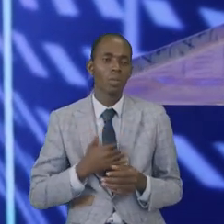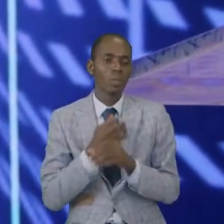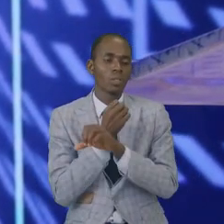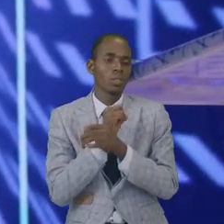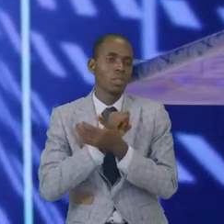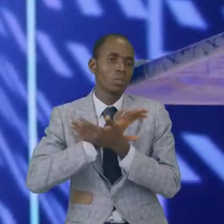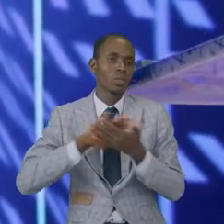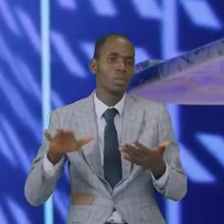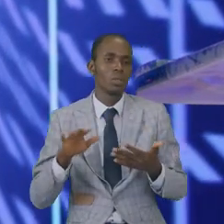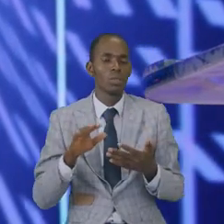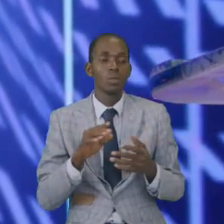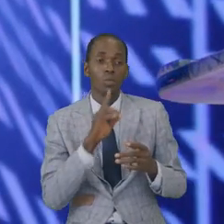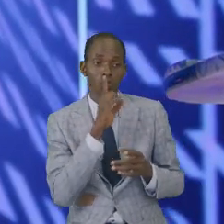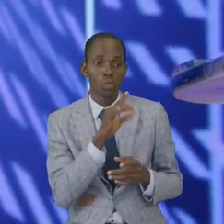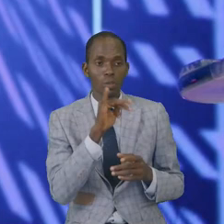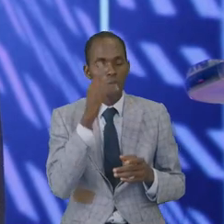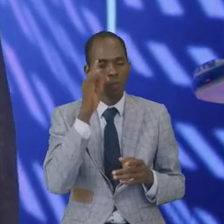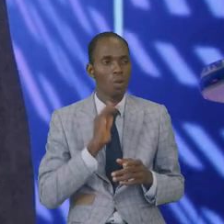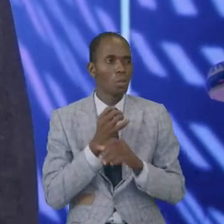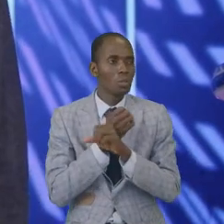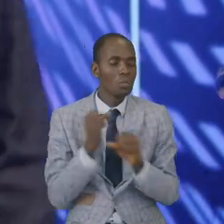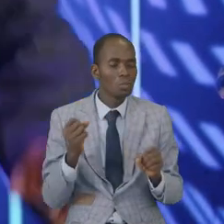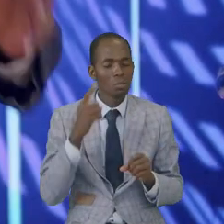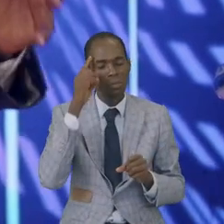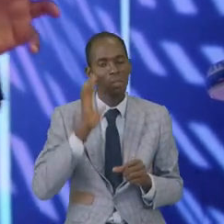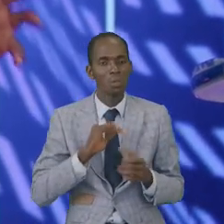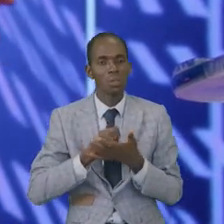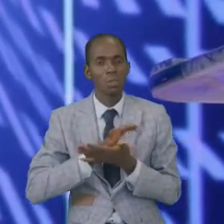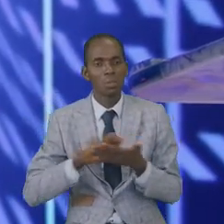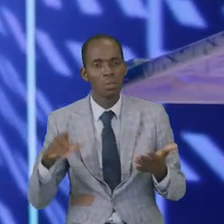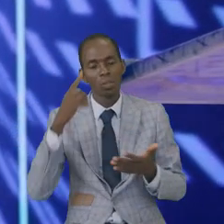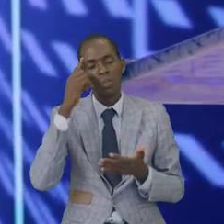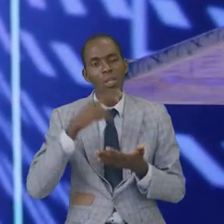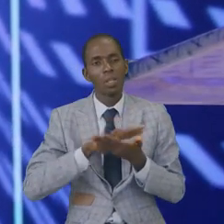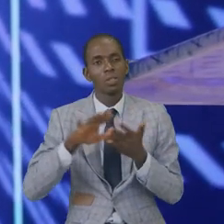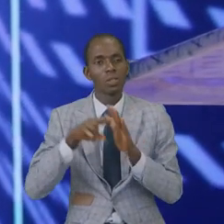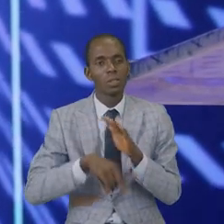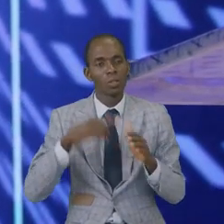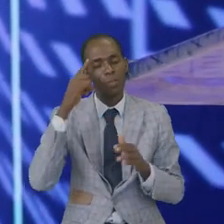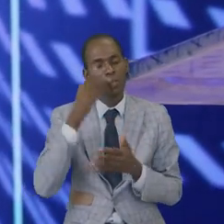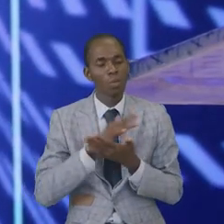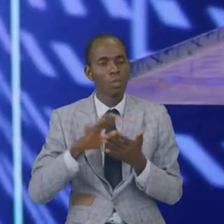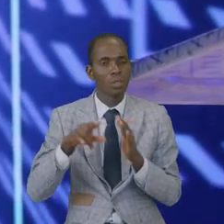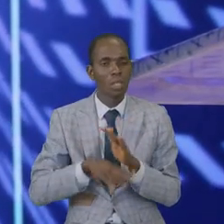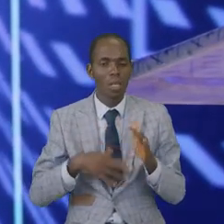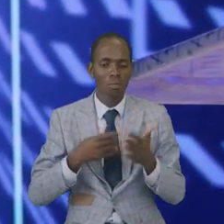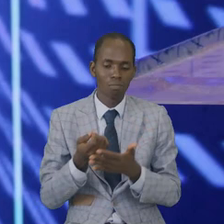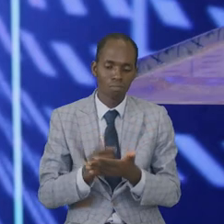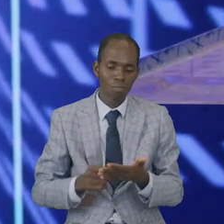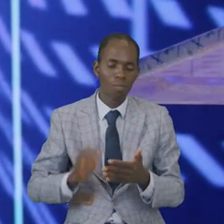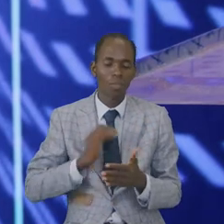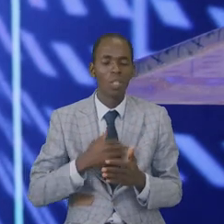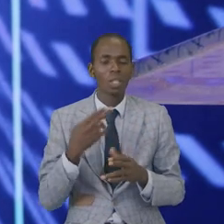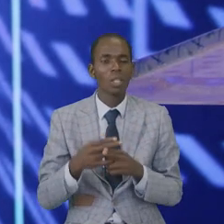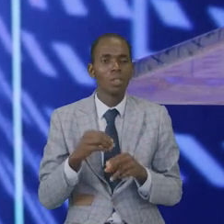our salvation, for our conversion, for our righteousness, for putting us and writing our names in the book of lives,